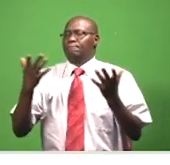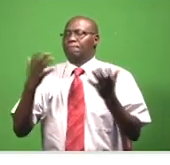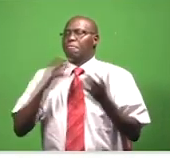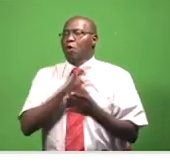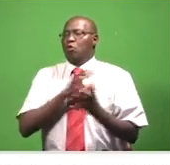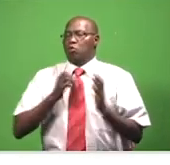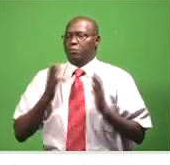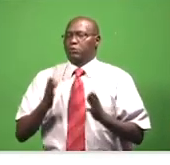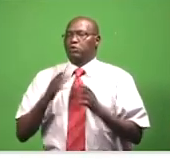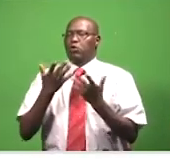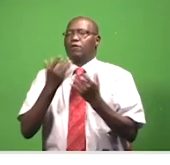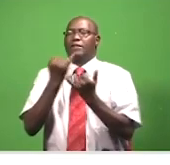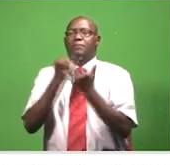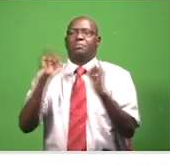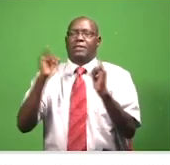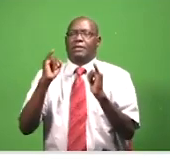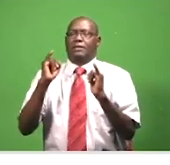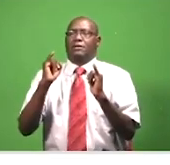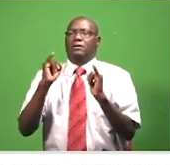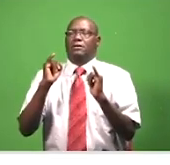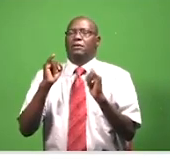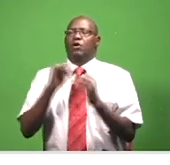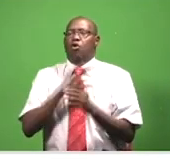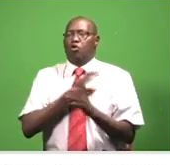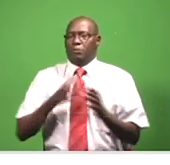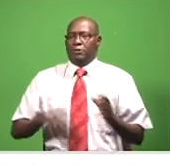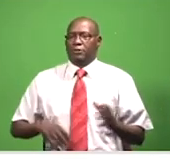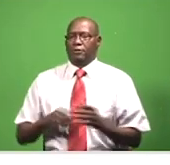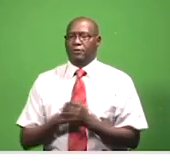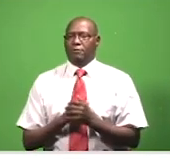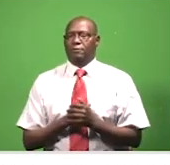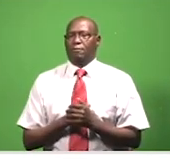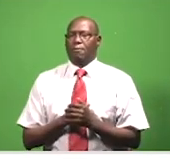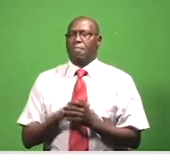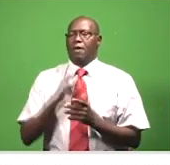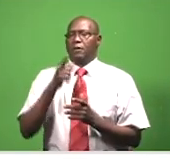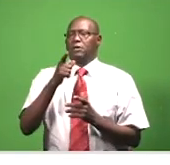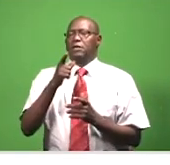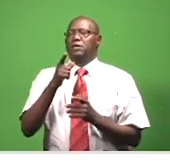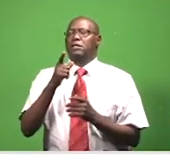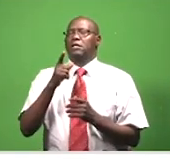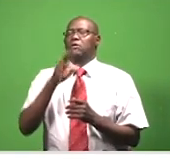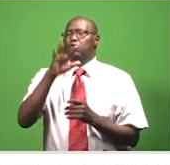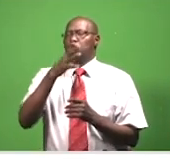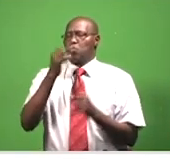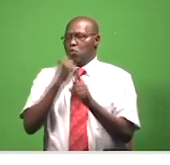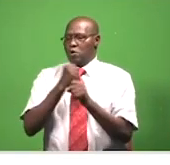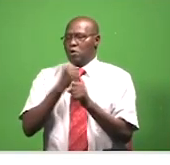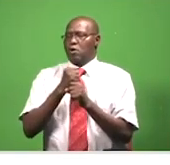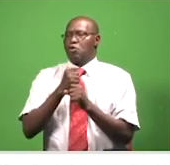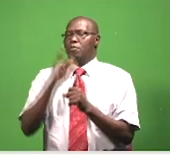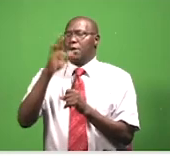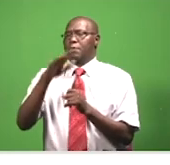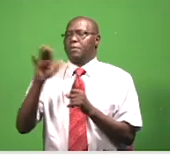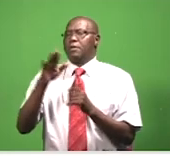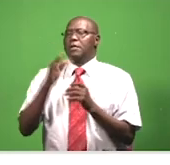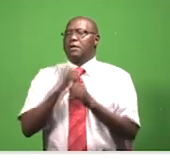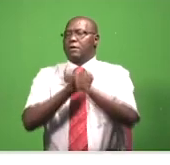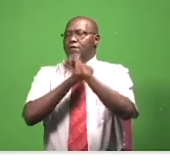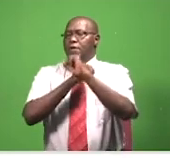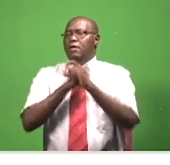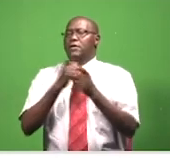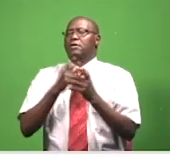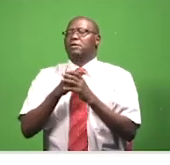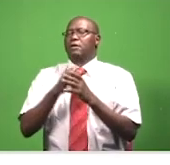commissioners of independent commissions. As network of parliamentarians, want to defend that freedom of belief